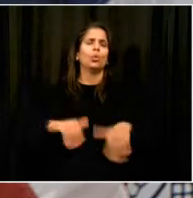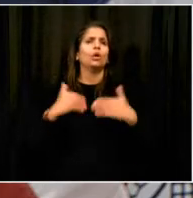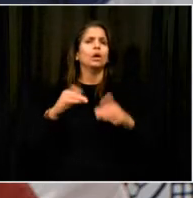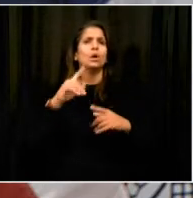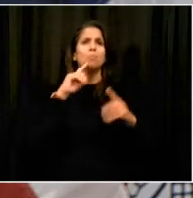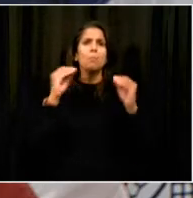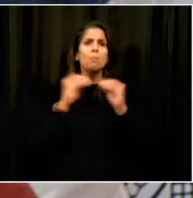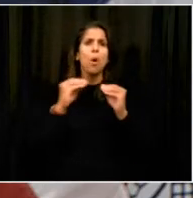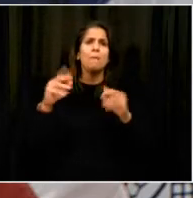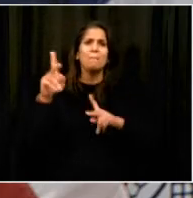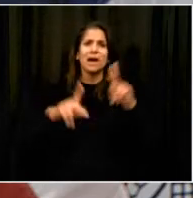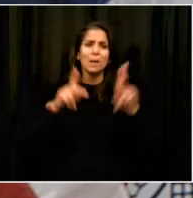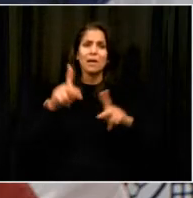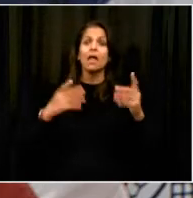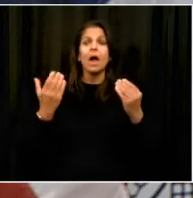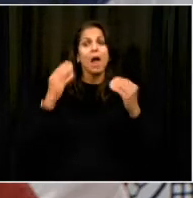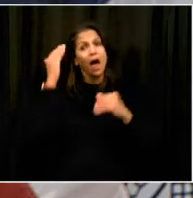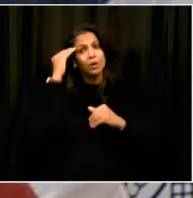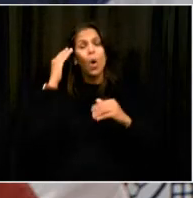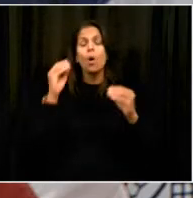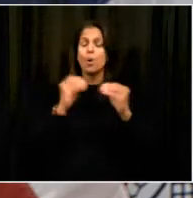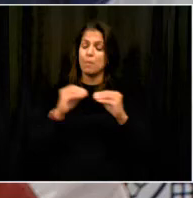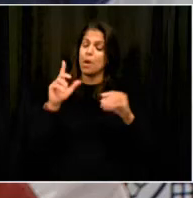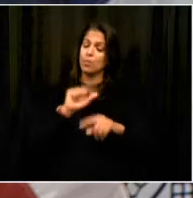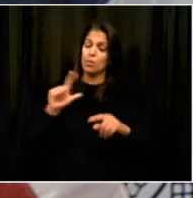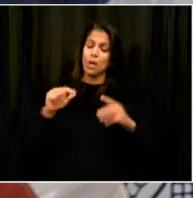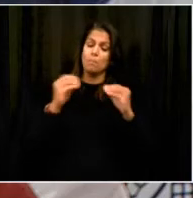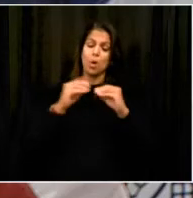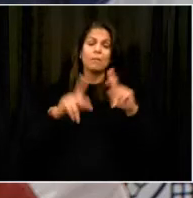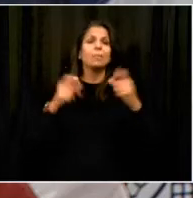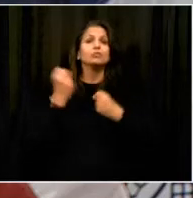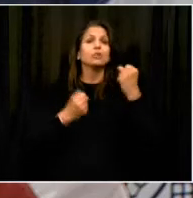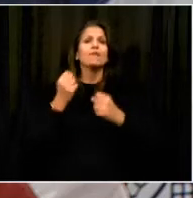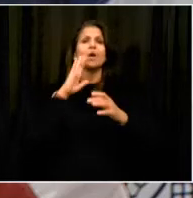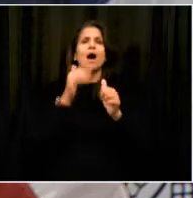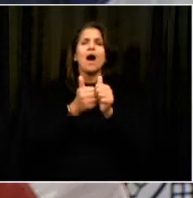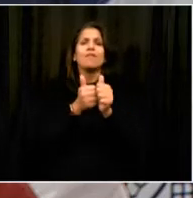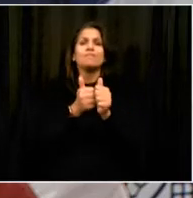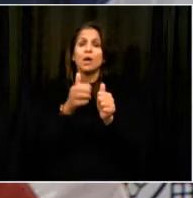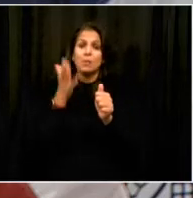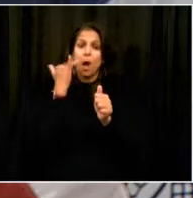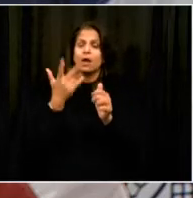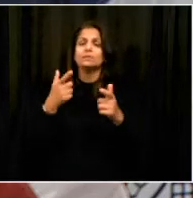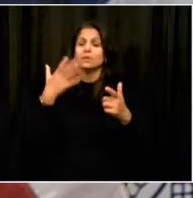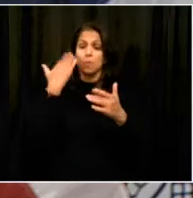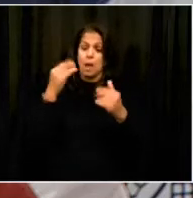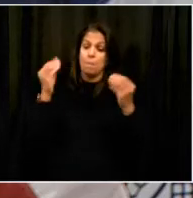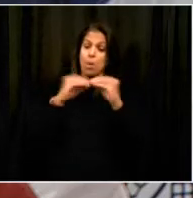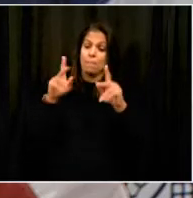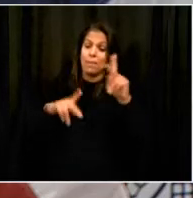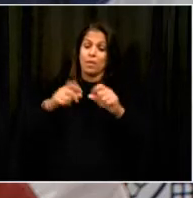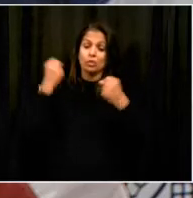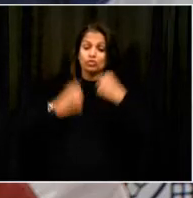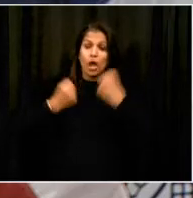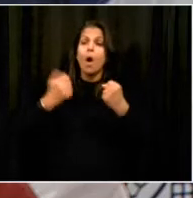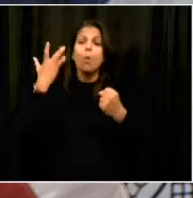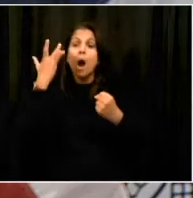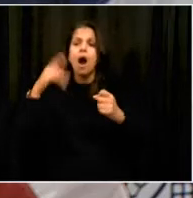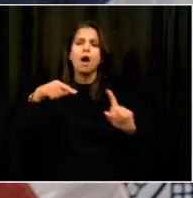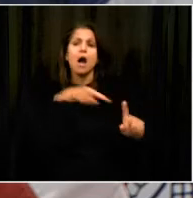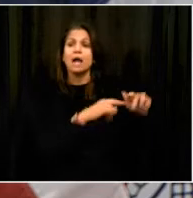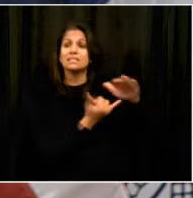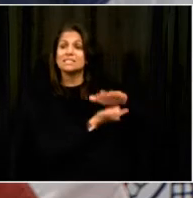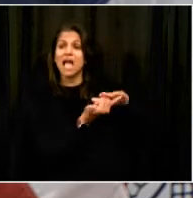really unhelpful, and obviously not consistent with what we want to do with Vision Zero. So I would say in